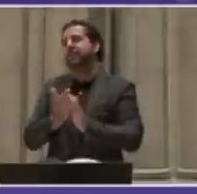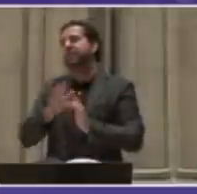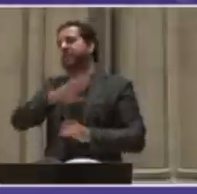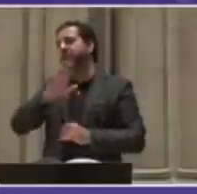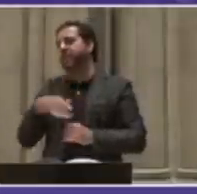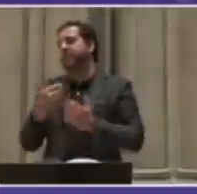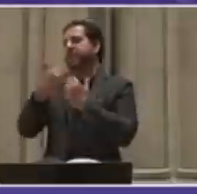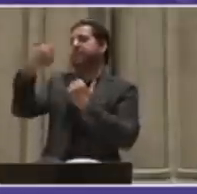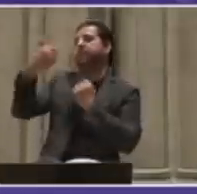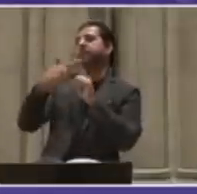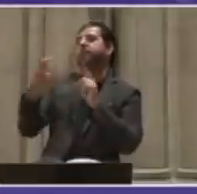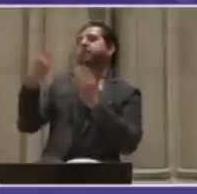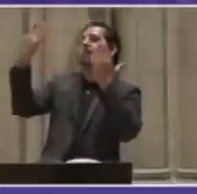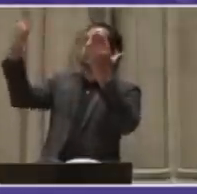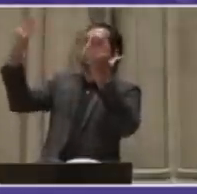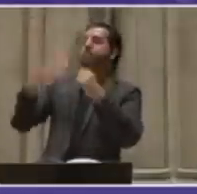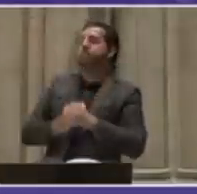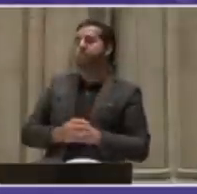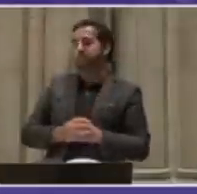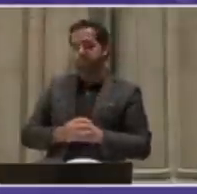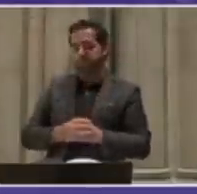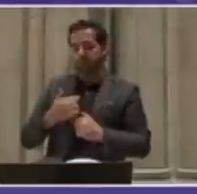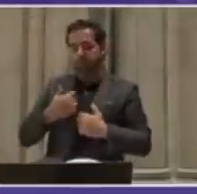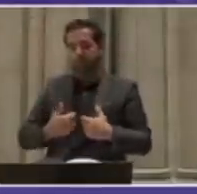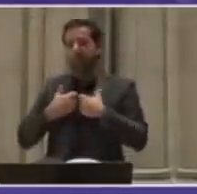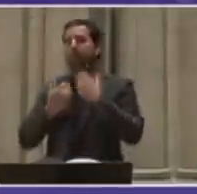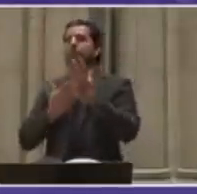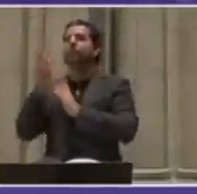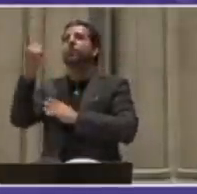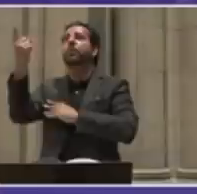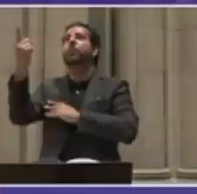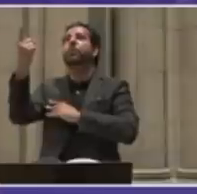never be separated from you. May